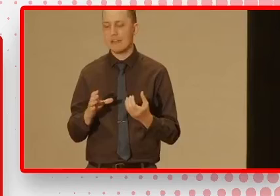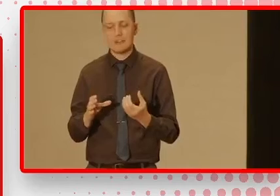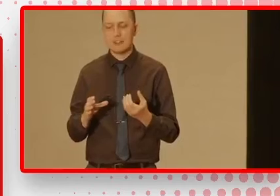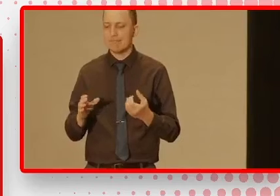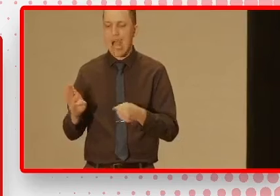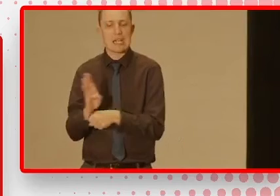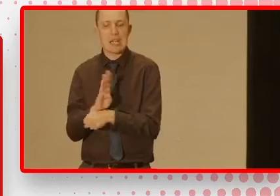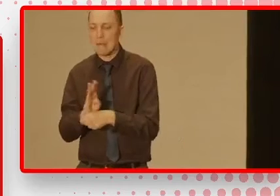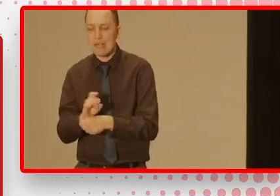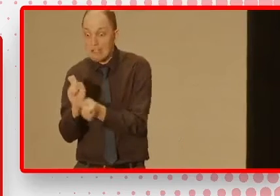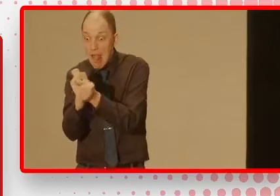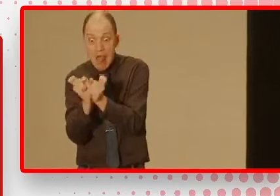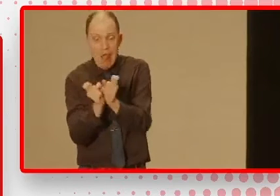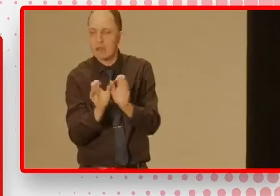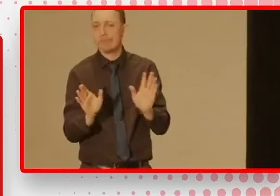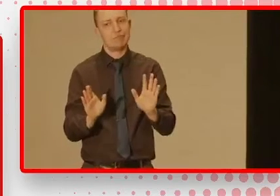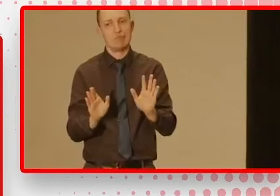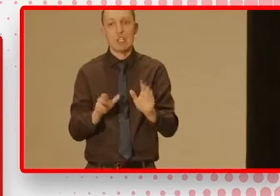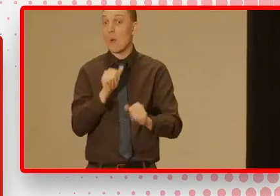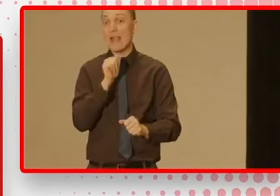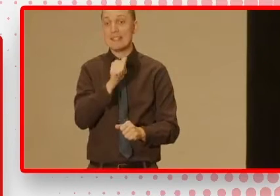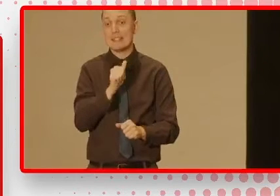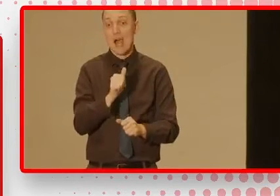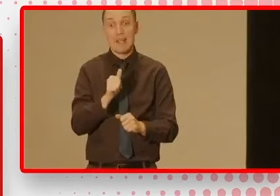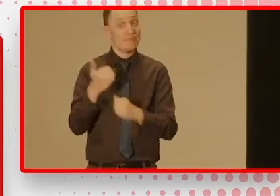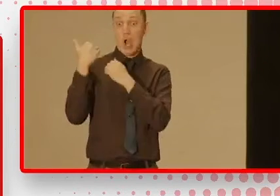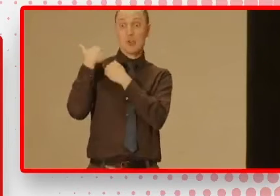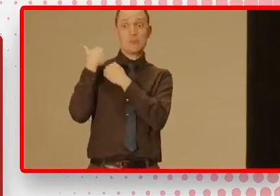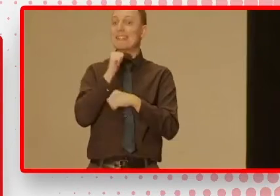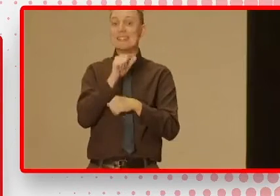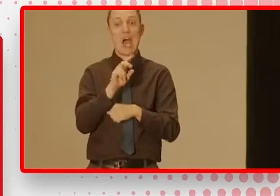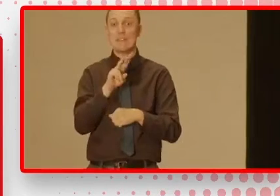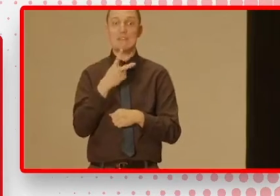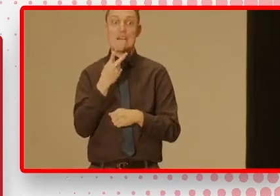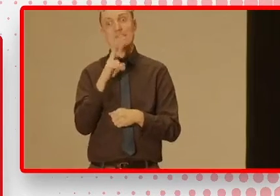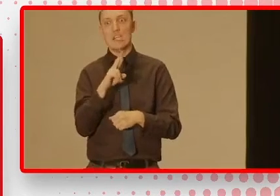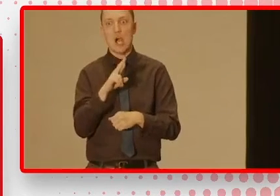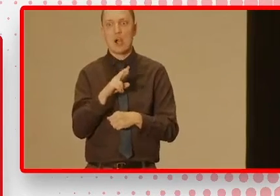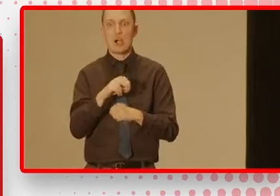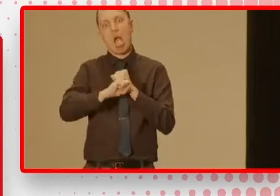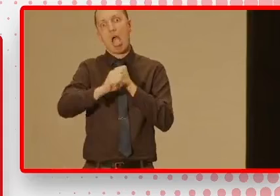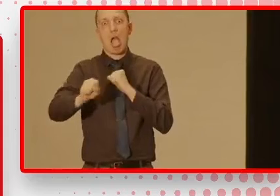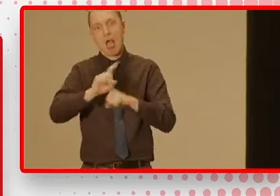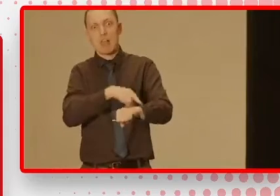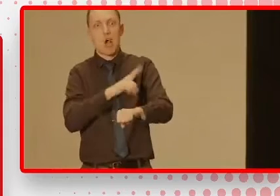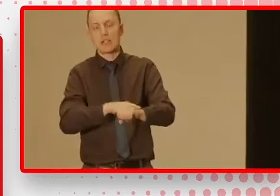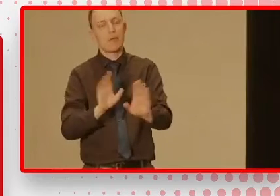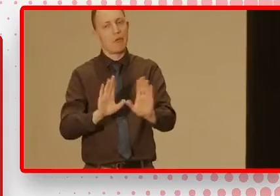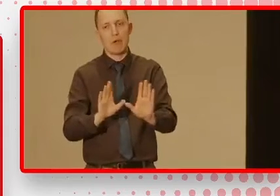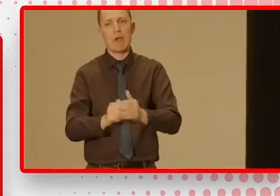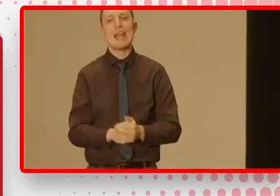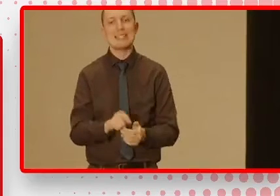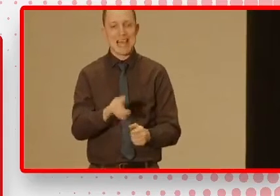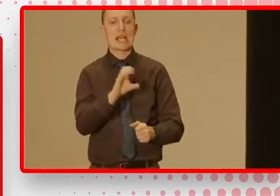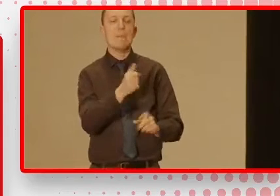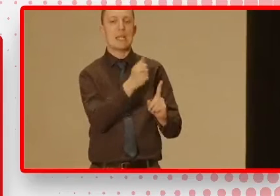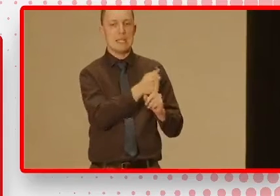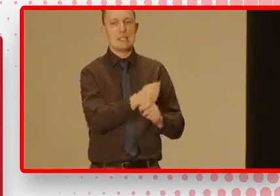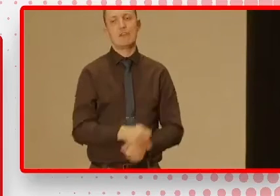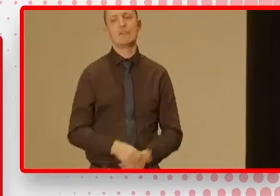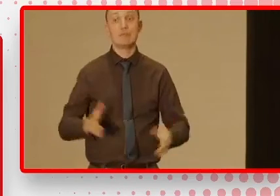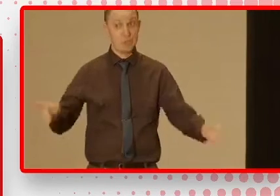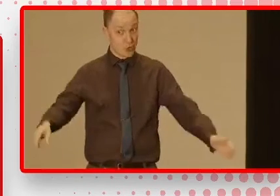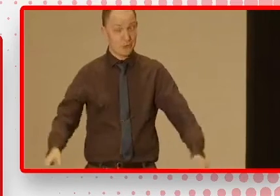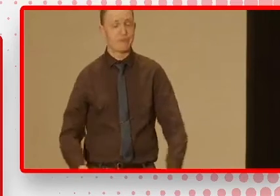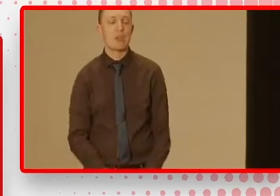it's not VR that takes a long time, it's the companies that have to install all that stuff. And this is a true story. When I was a counselor, I worked with an